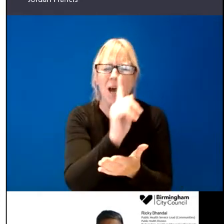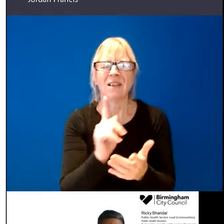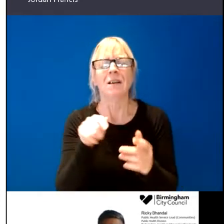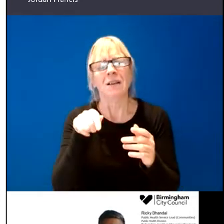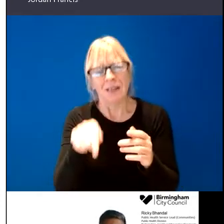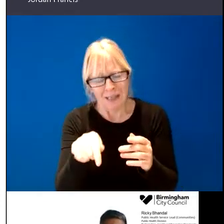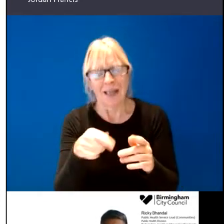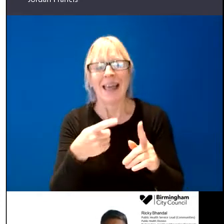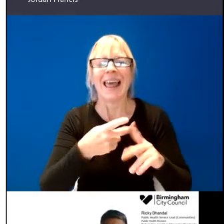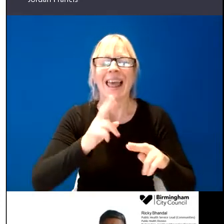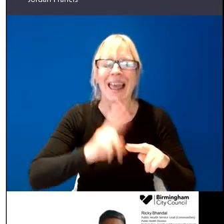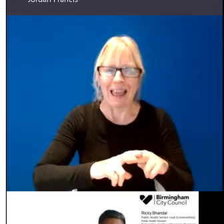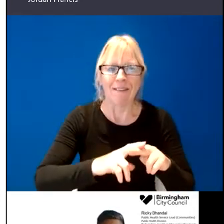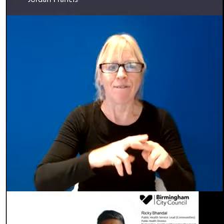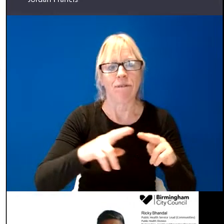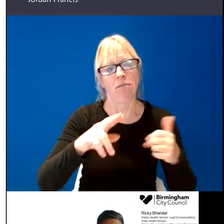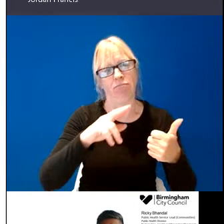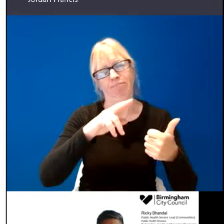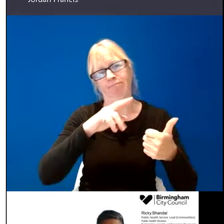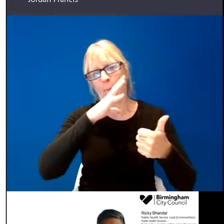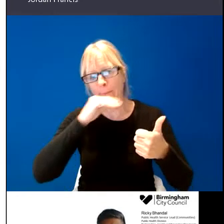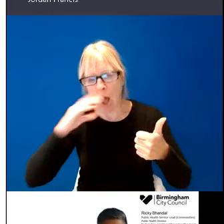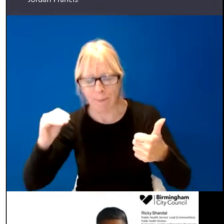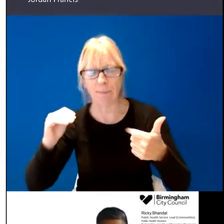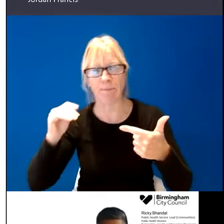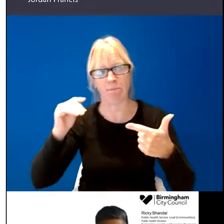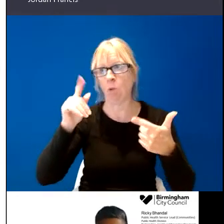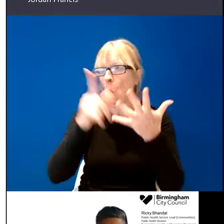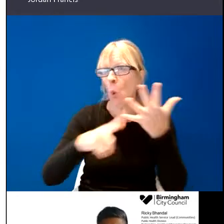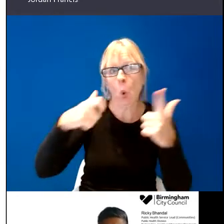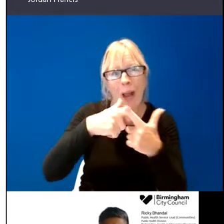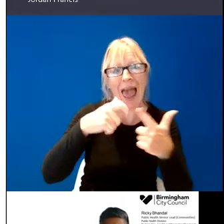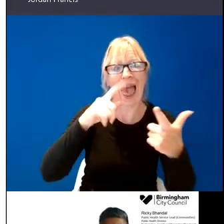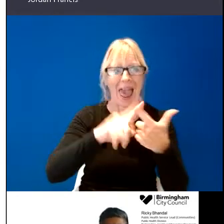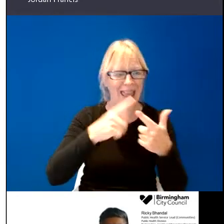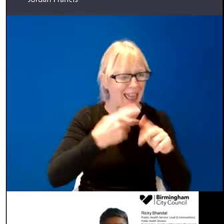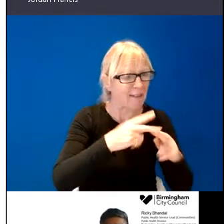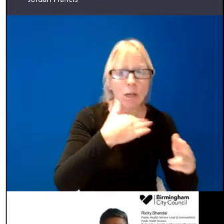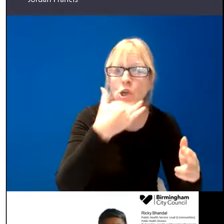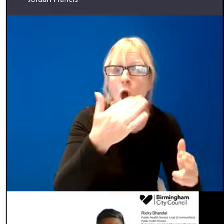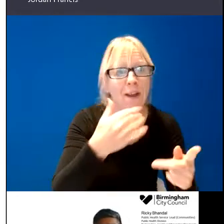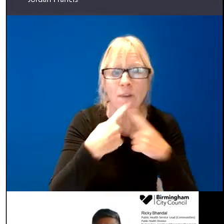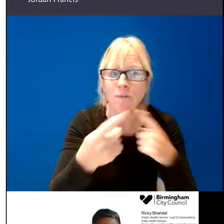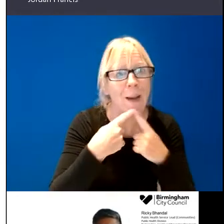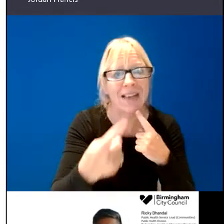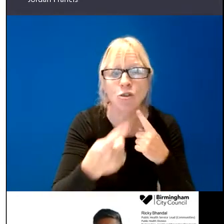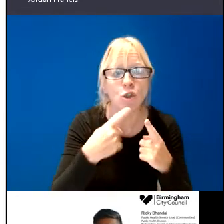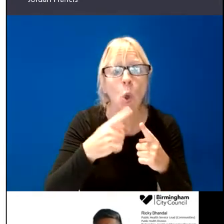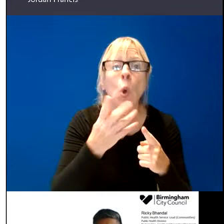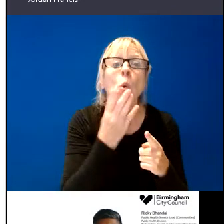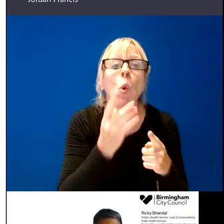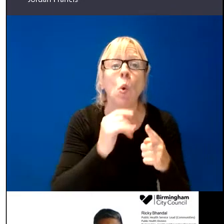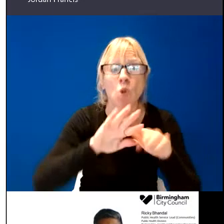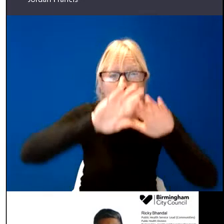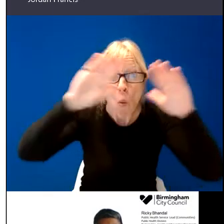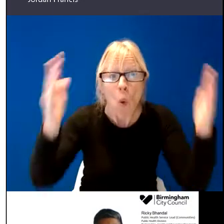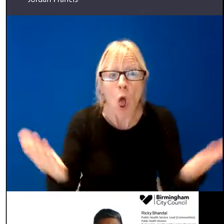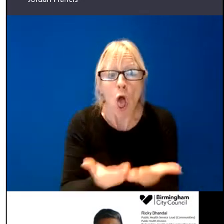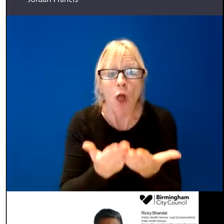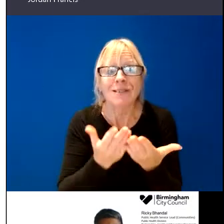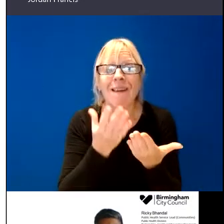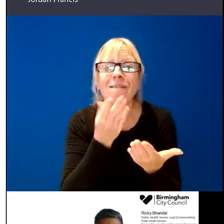we will identify. But if there isn't anything, then we will go across the world. It's also very important to notify that it's not necessarily